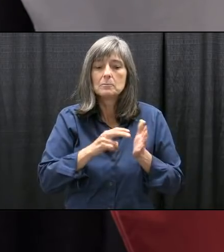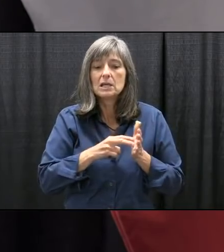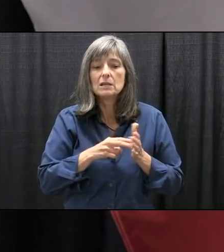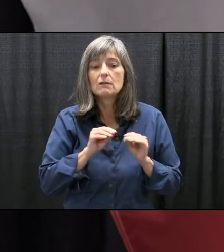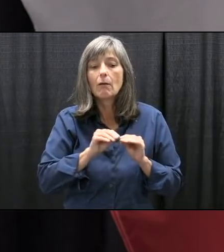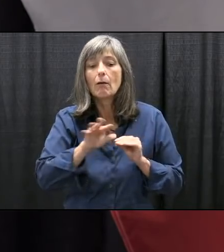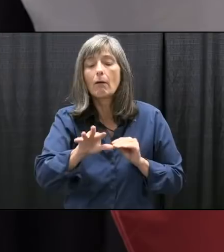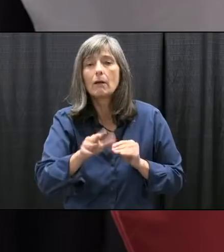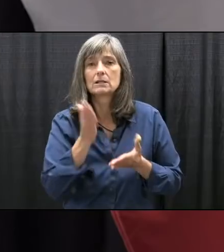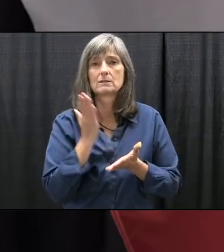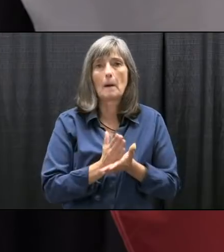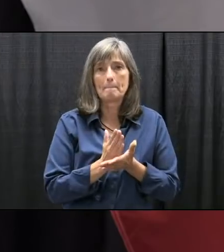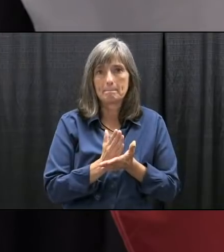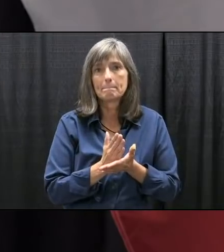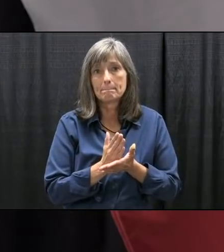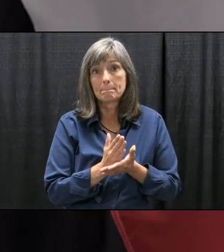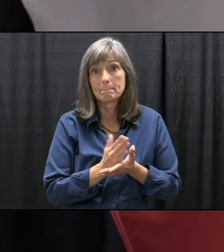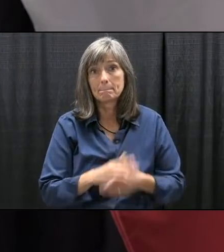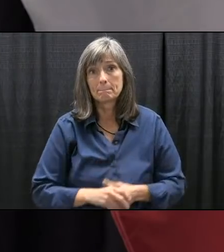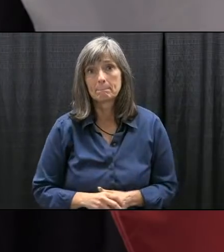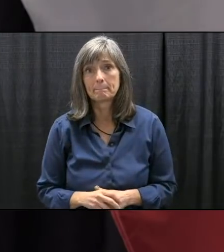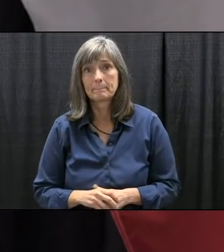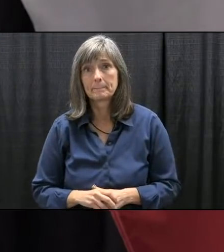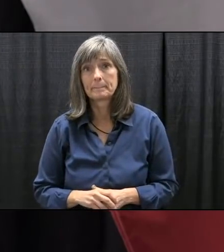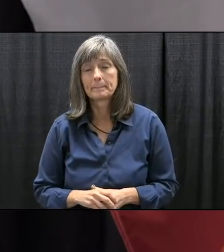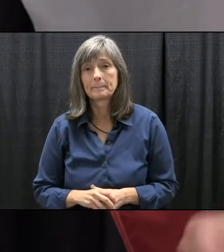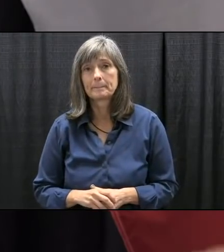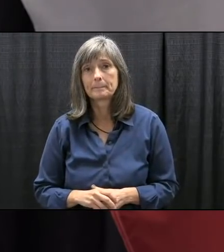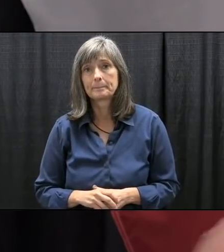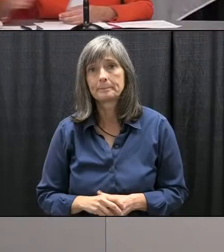transmission event that we disrupt.